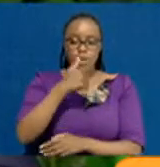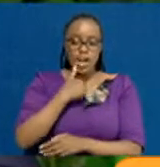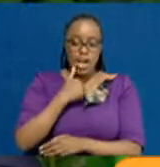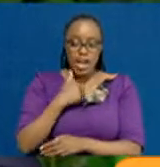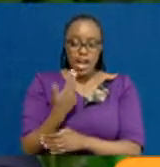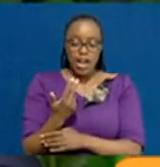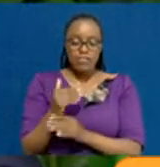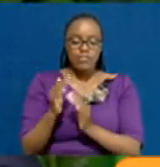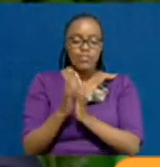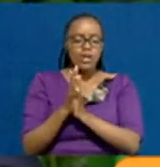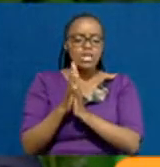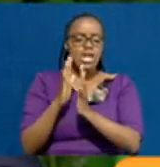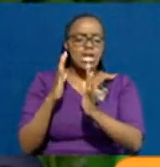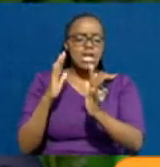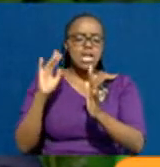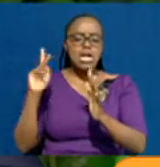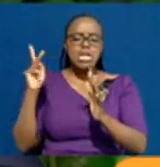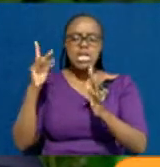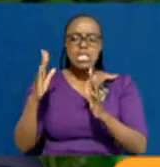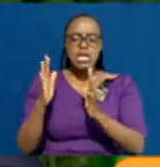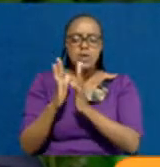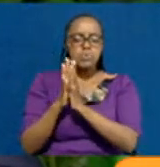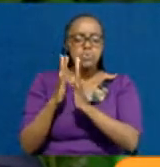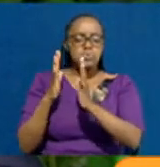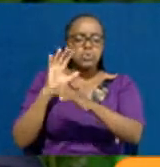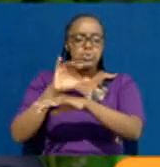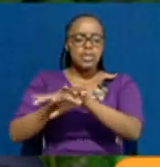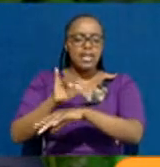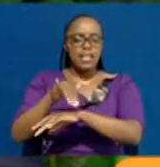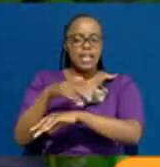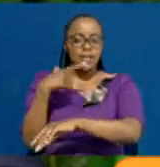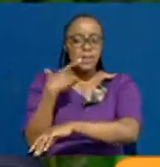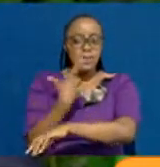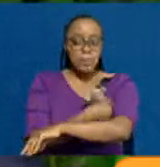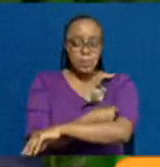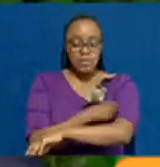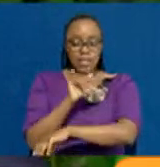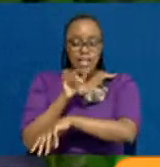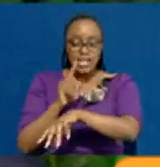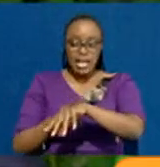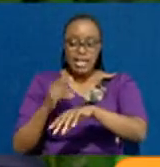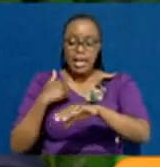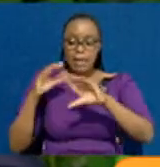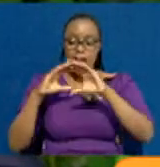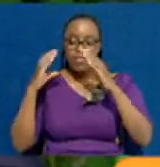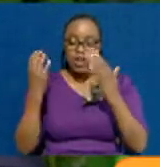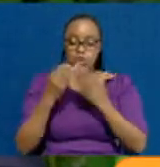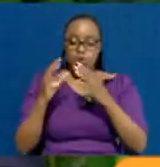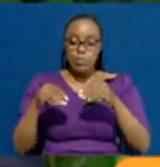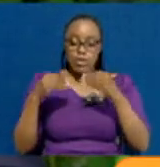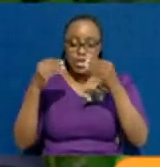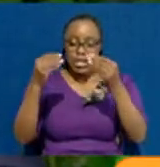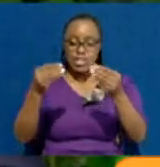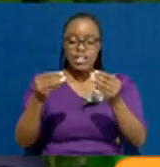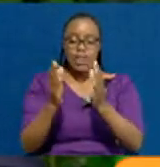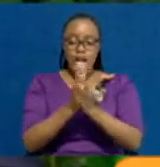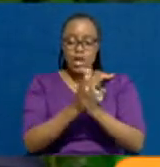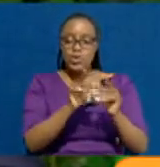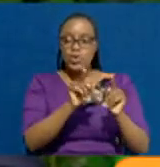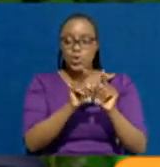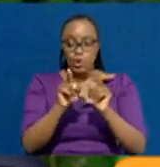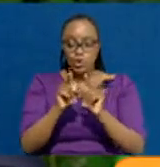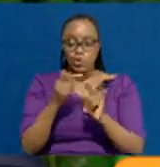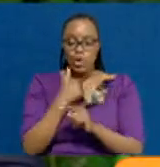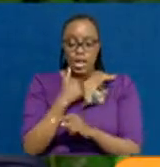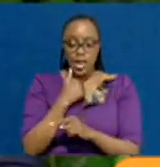thousands of Kenyans lined up to get the vaccine. At the time, because of global supply logistics and of course